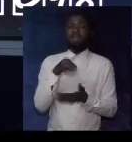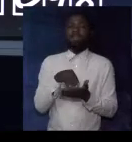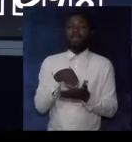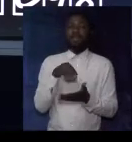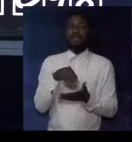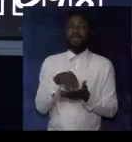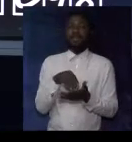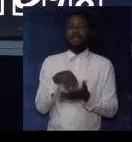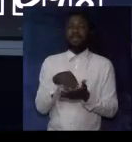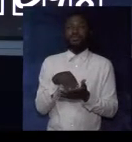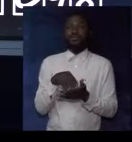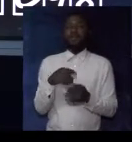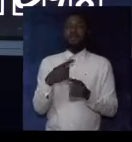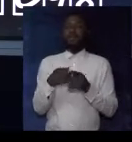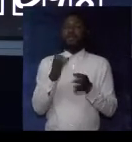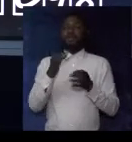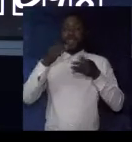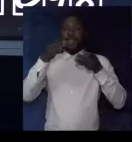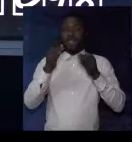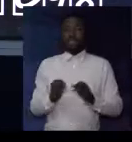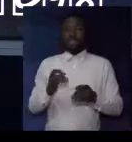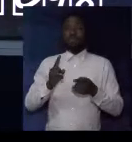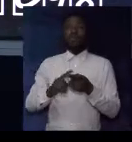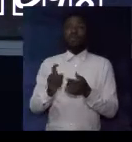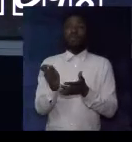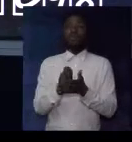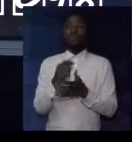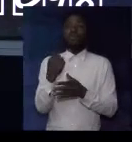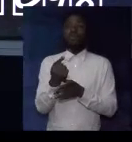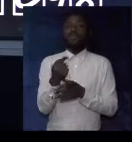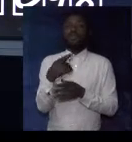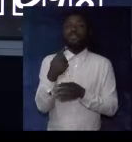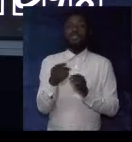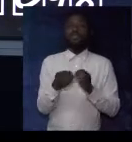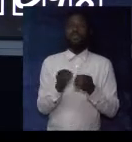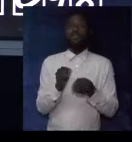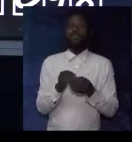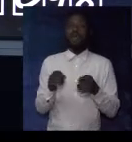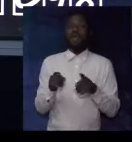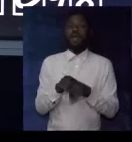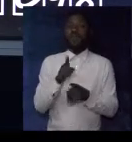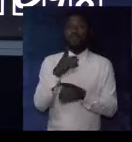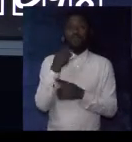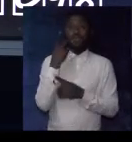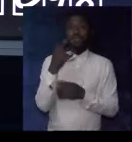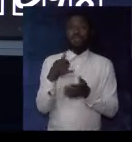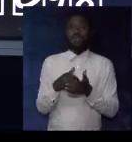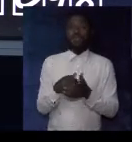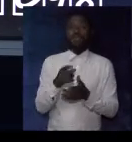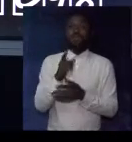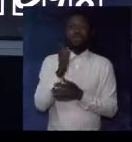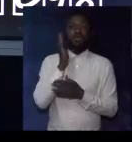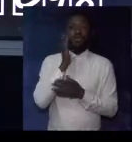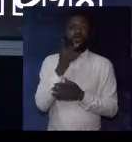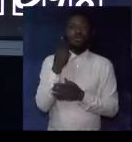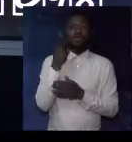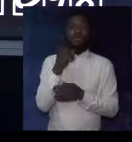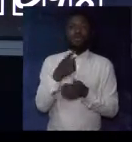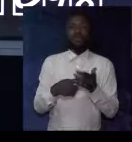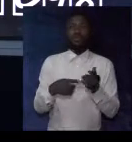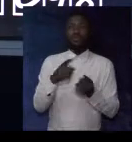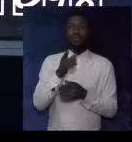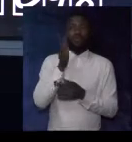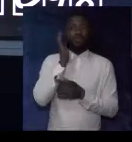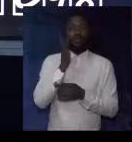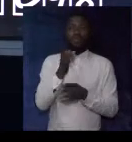million, and then billion. But if you decide to write only the figures as you say it, then you will say what you